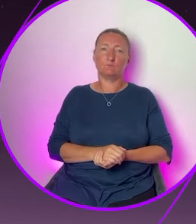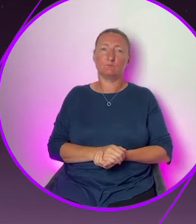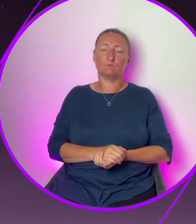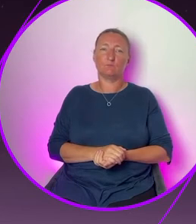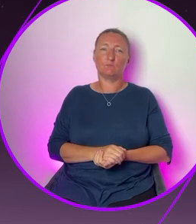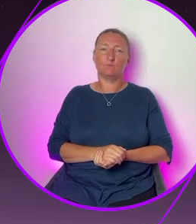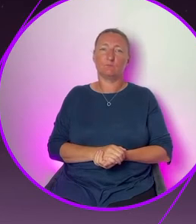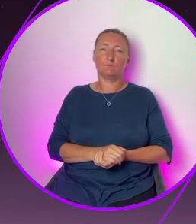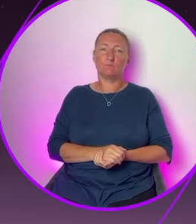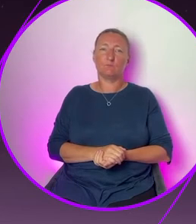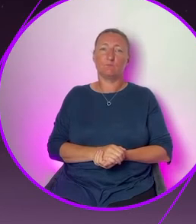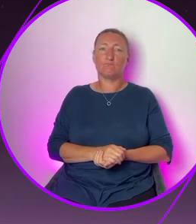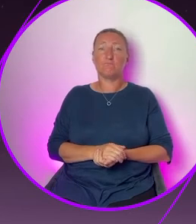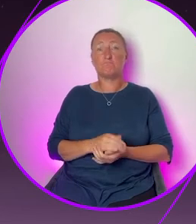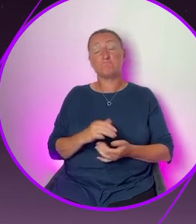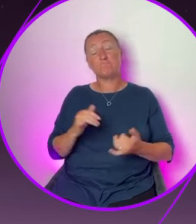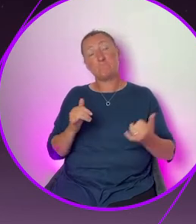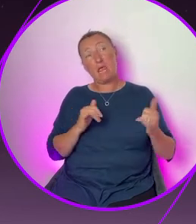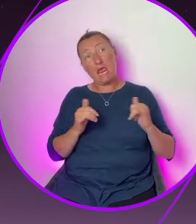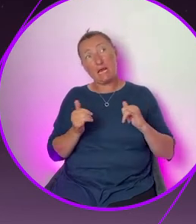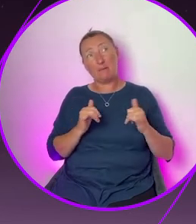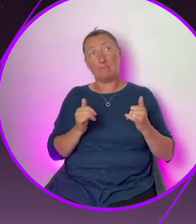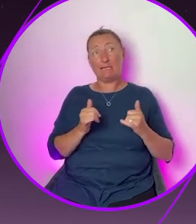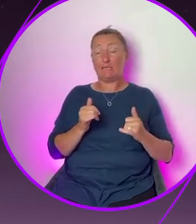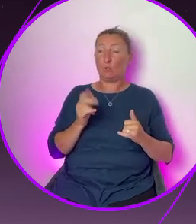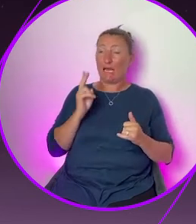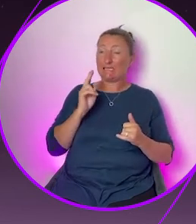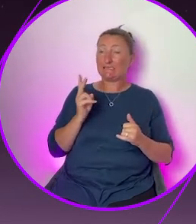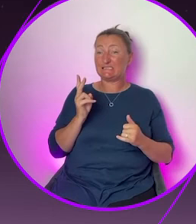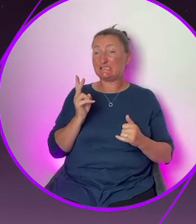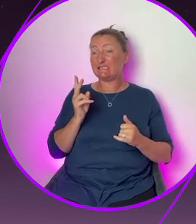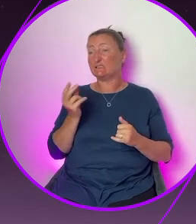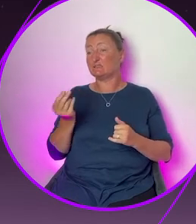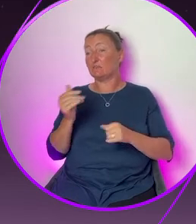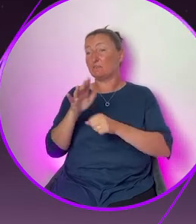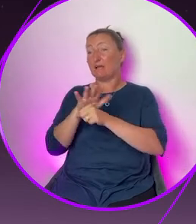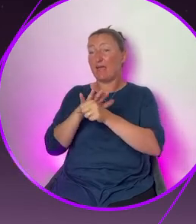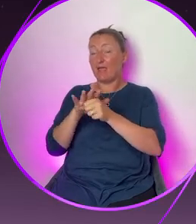see, you know, there are certain scenes or,